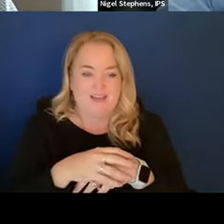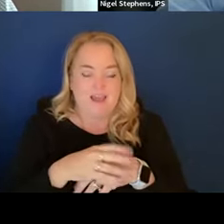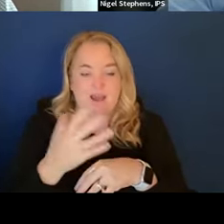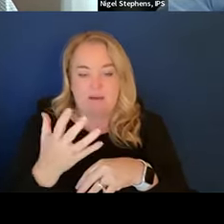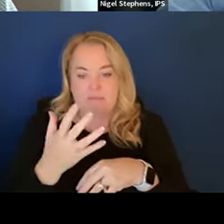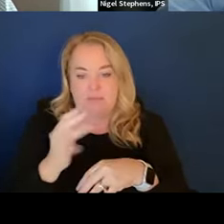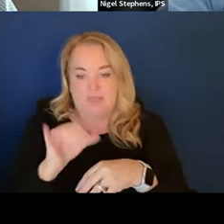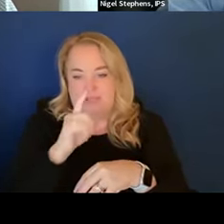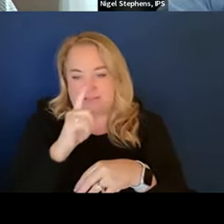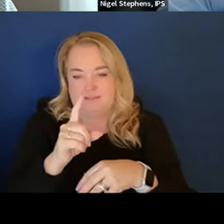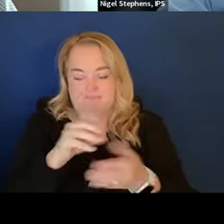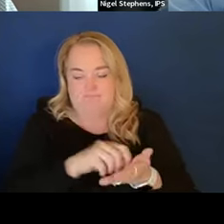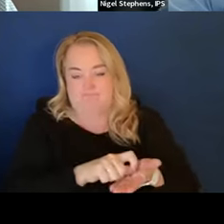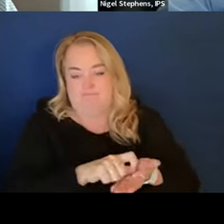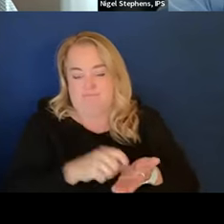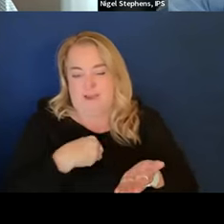and discuss.